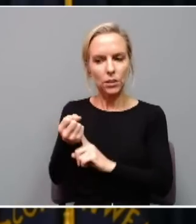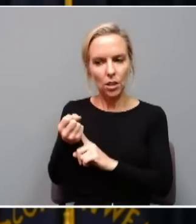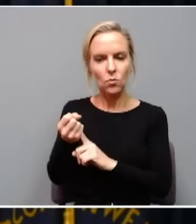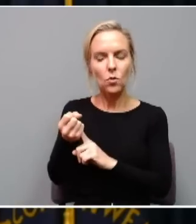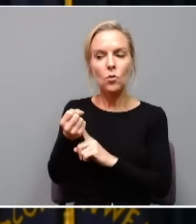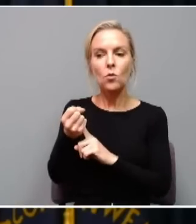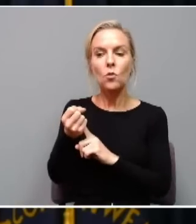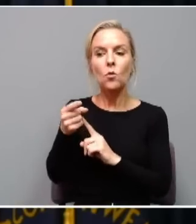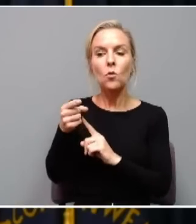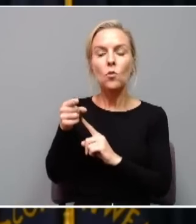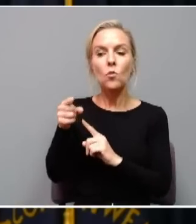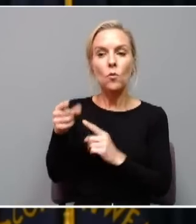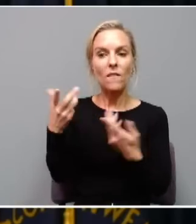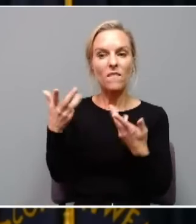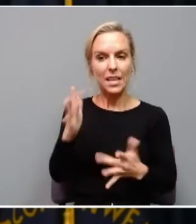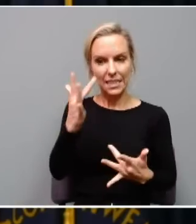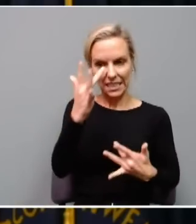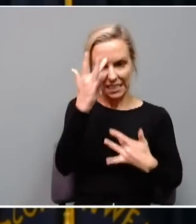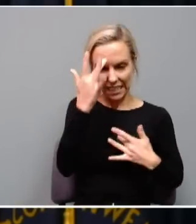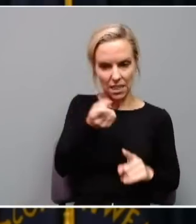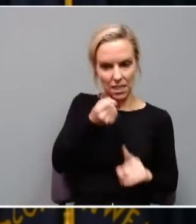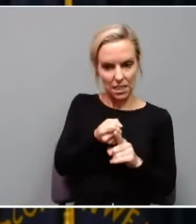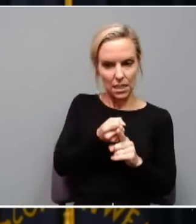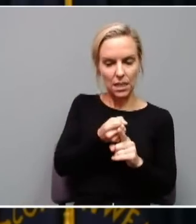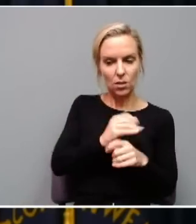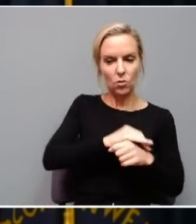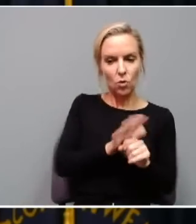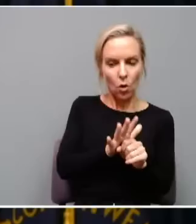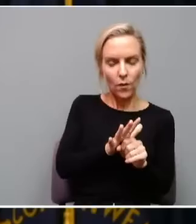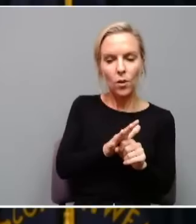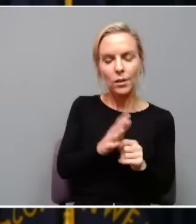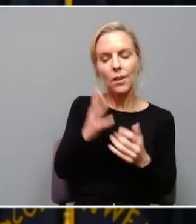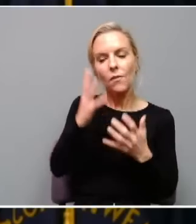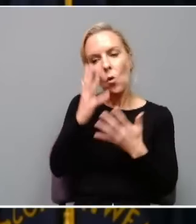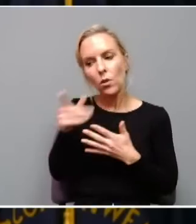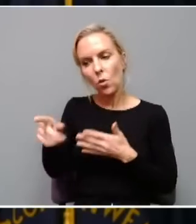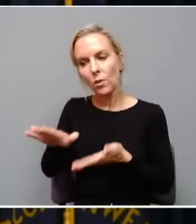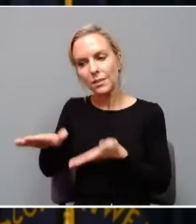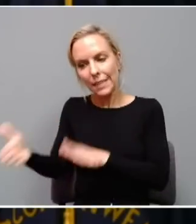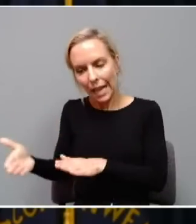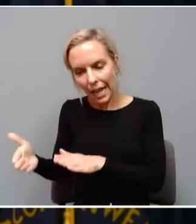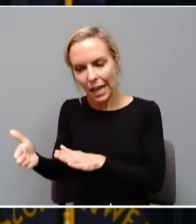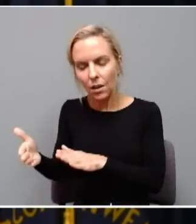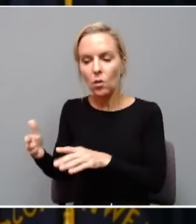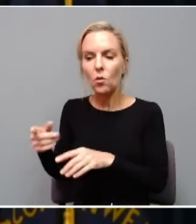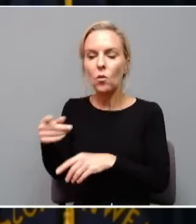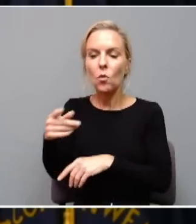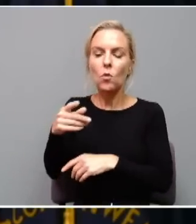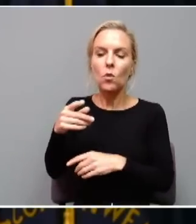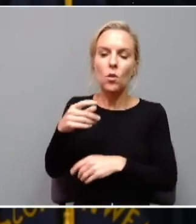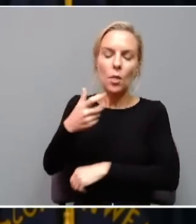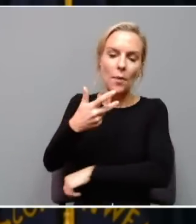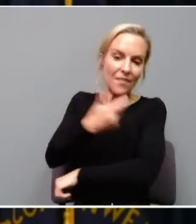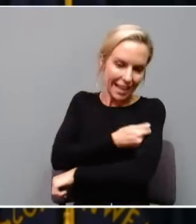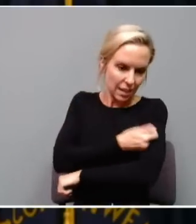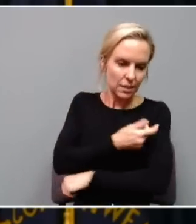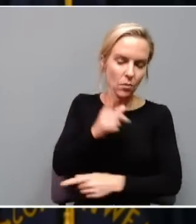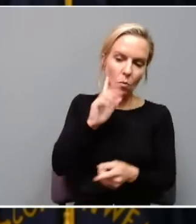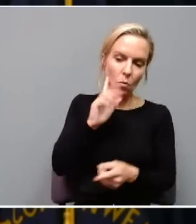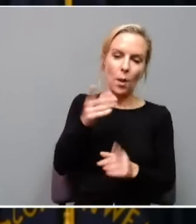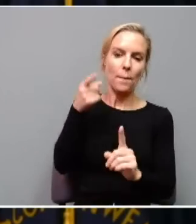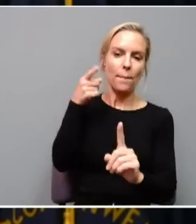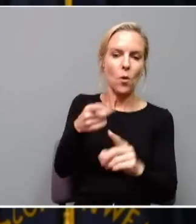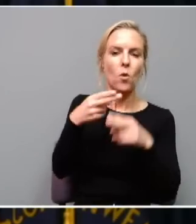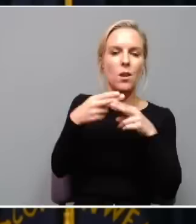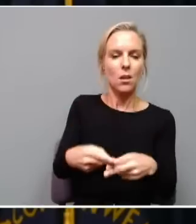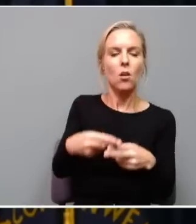had COVID. Unfortunately, those who have passed from COVID, along with those vaccinated, there'll come a point where we have that so-called herd